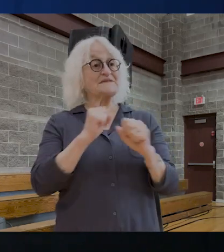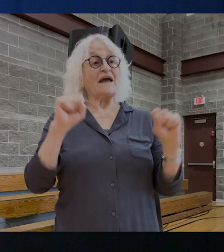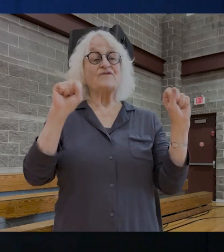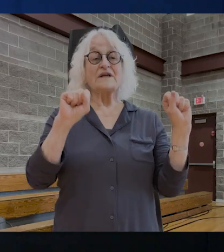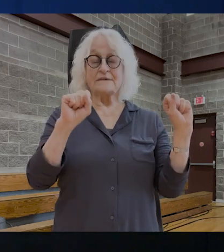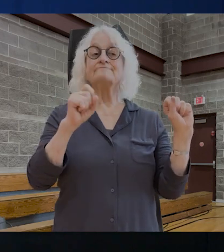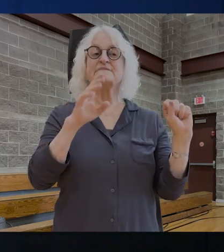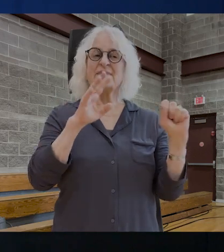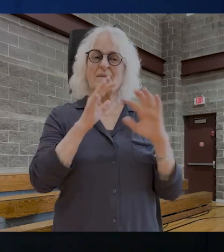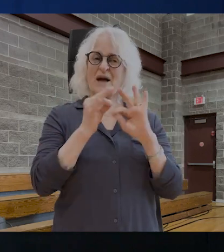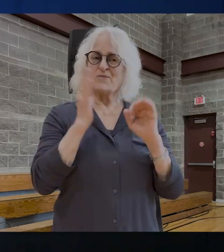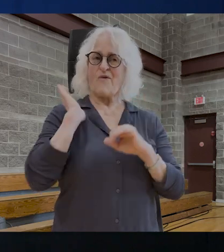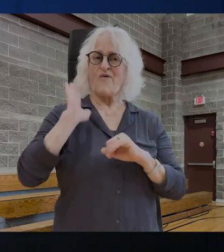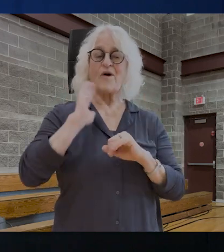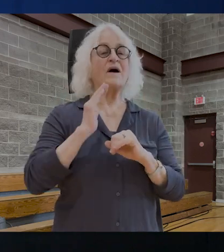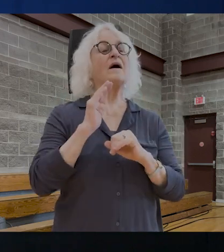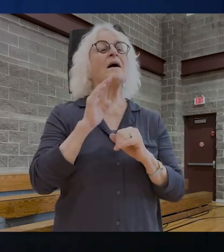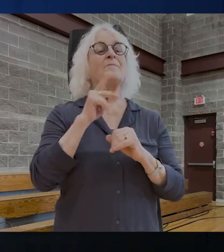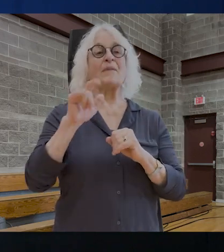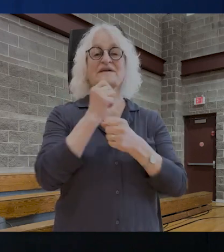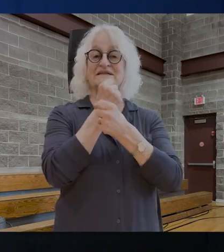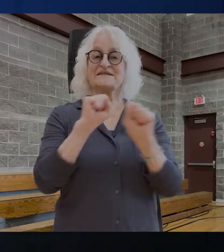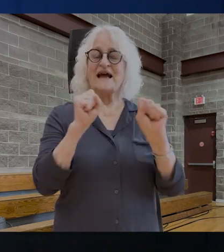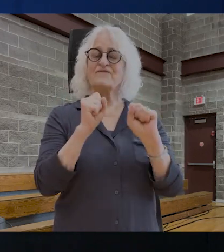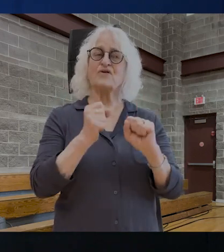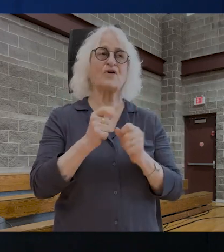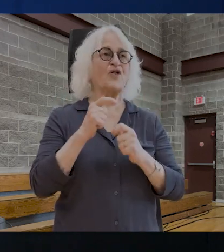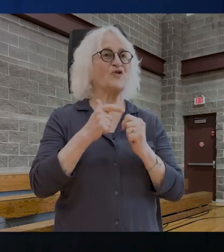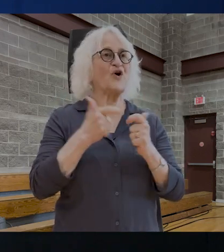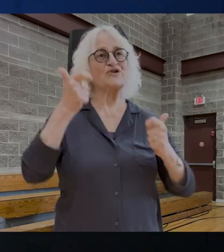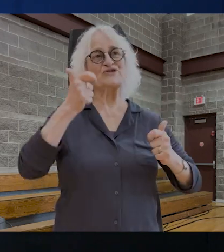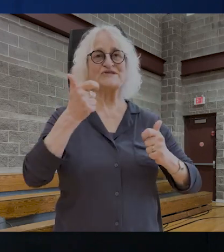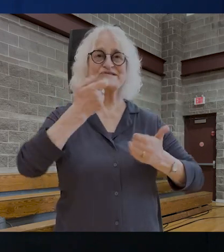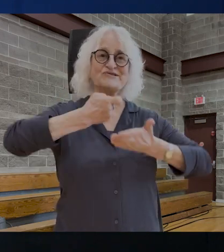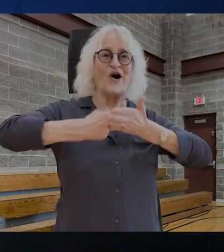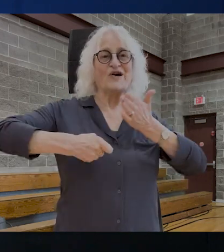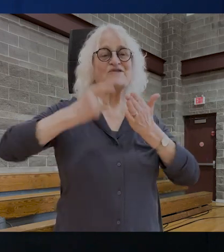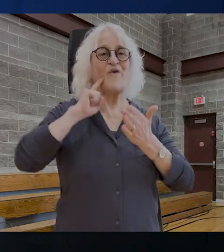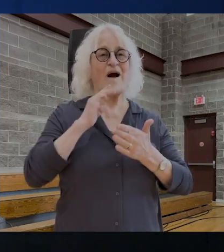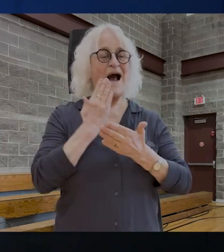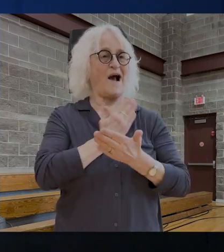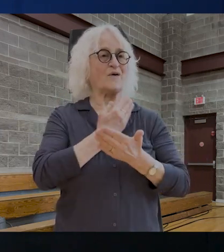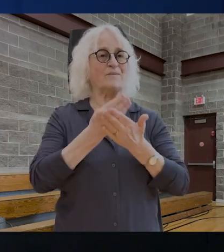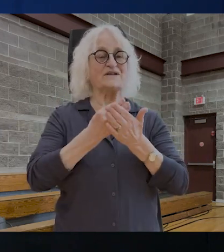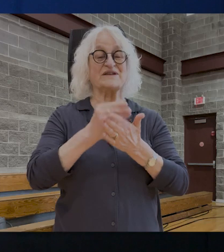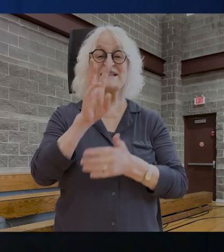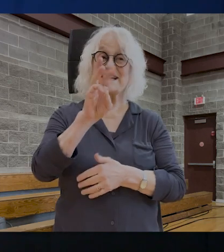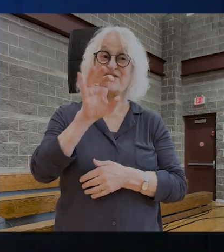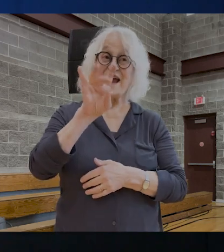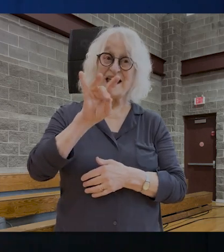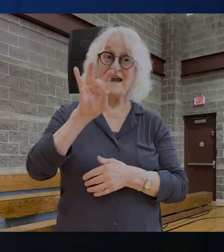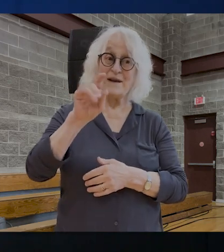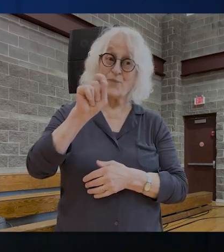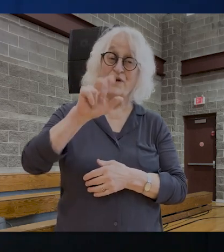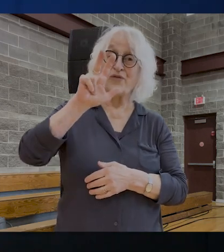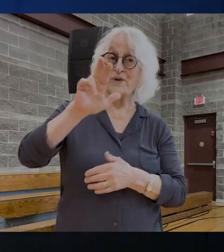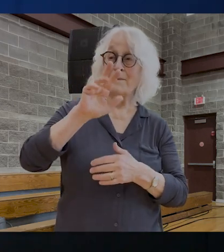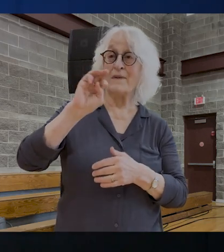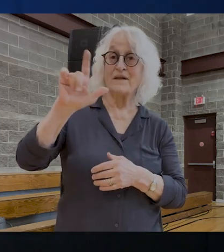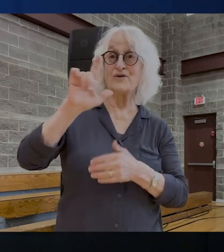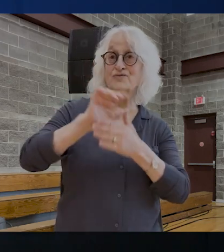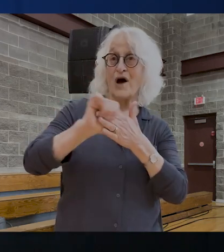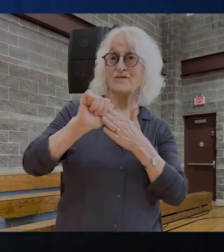mentioned before, this public safety is the largest expense in the governmental activities budget at $688.3